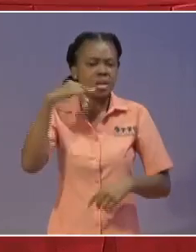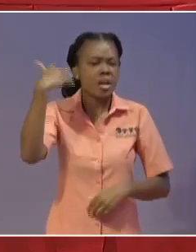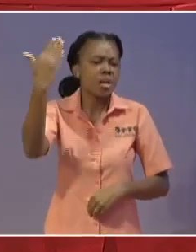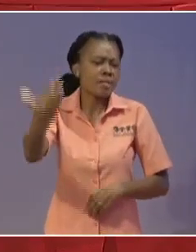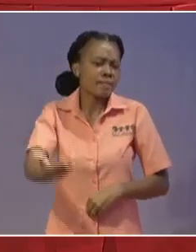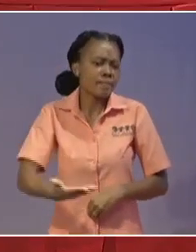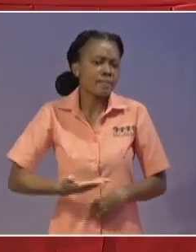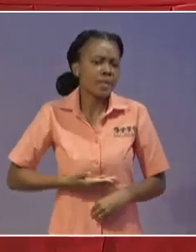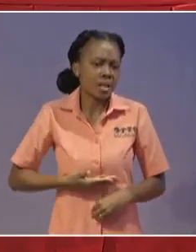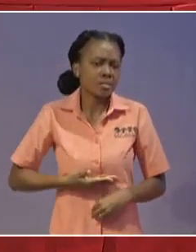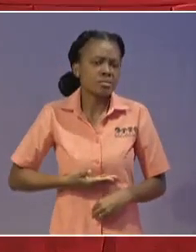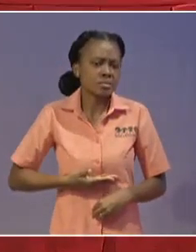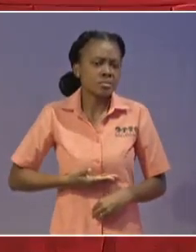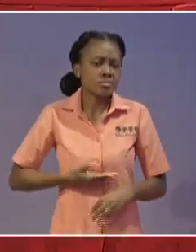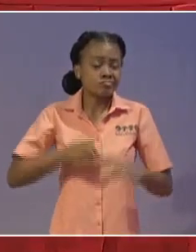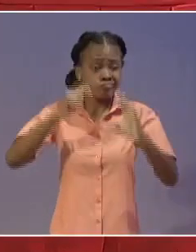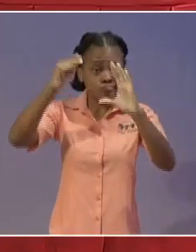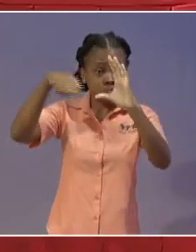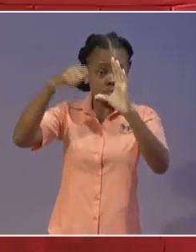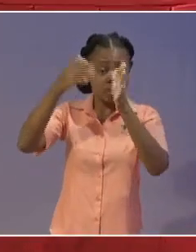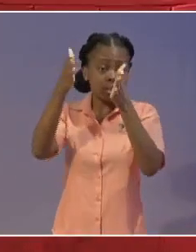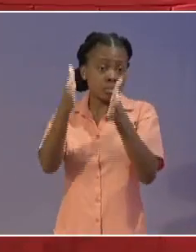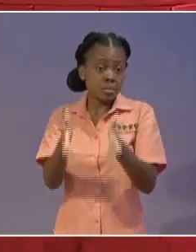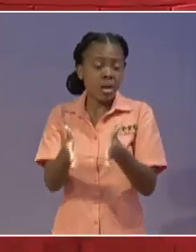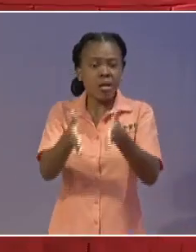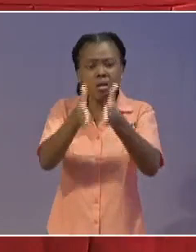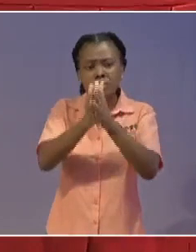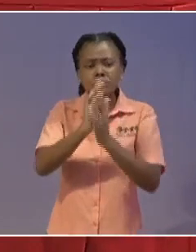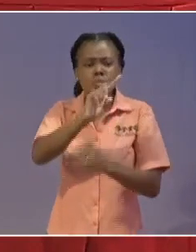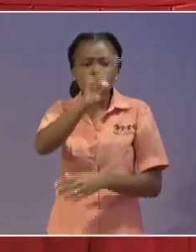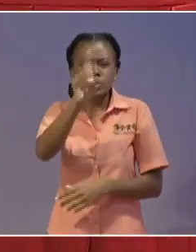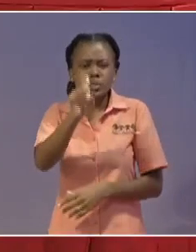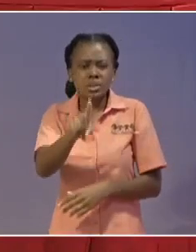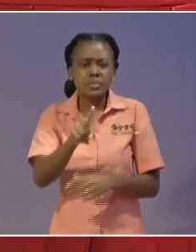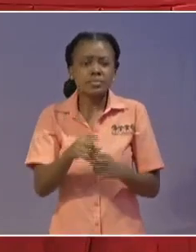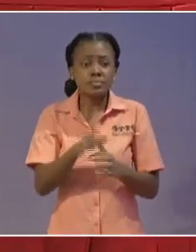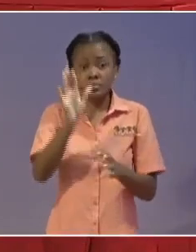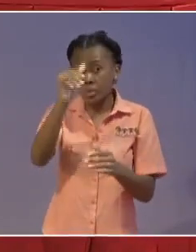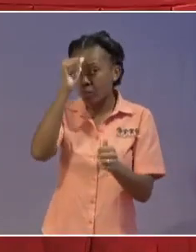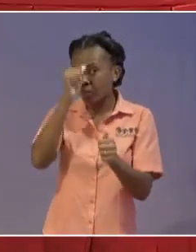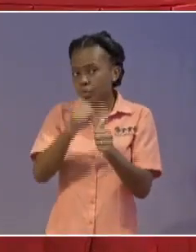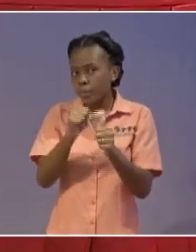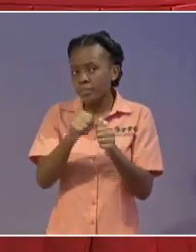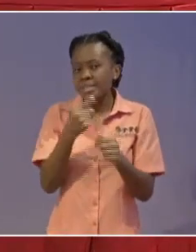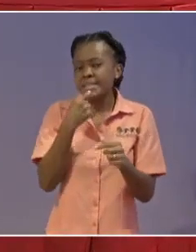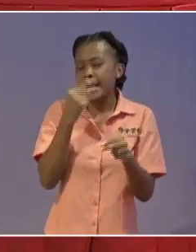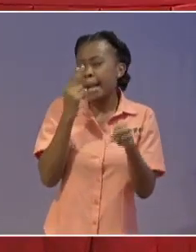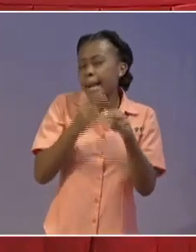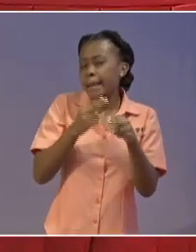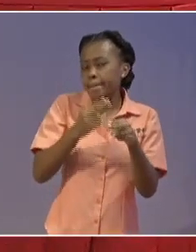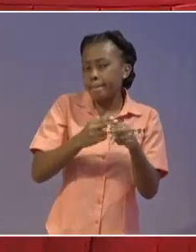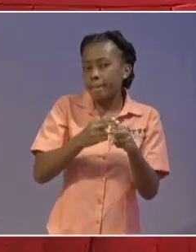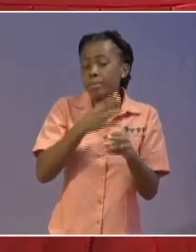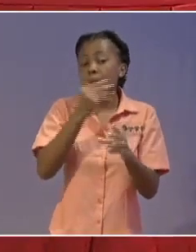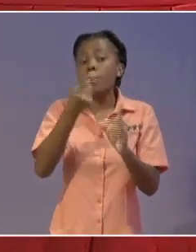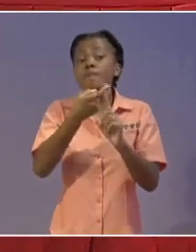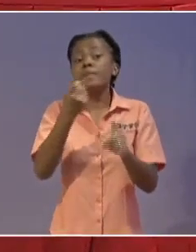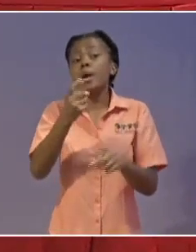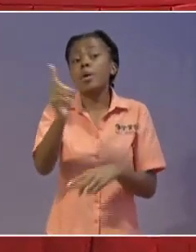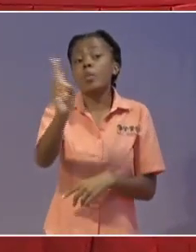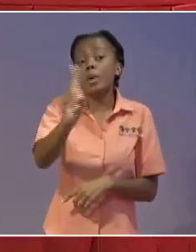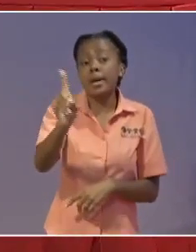panel. Our media representatives are reminded to state their name and the name of the media house before posing their